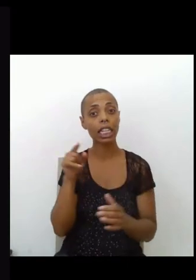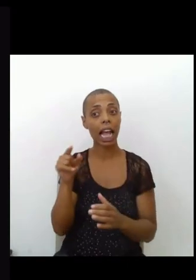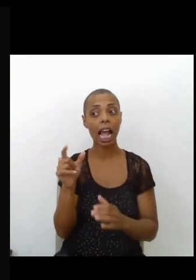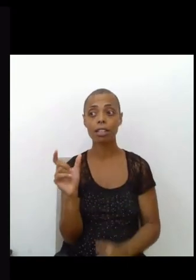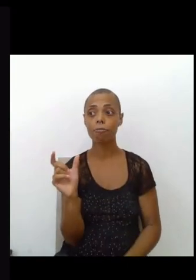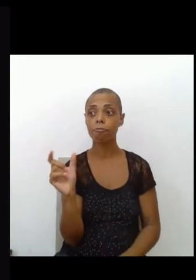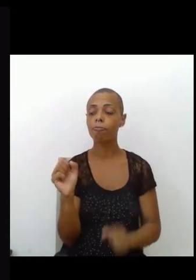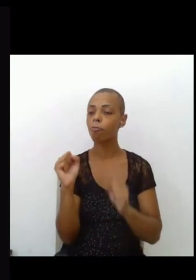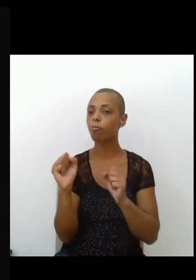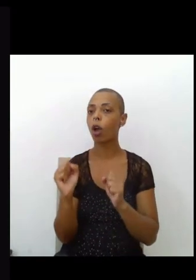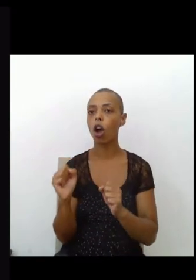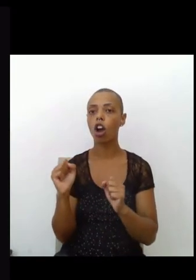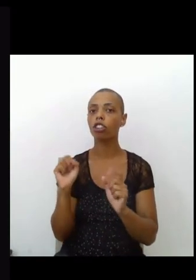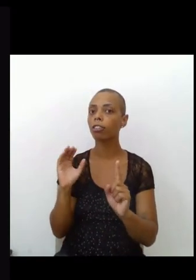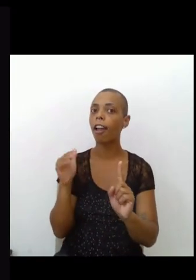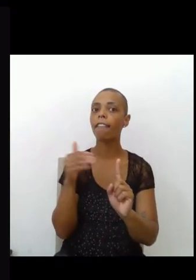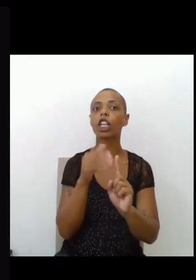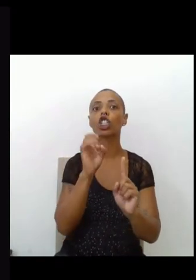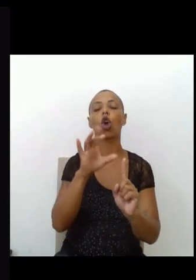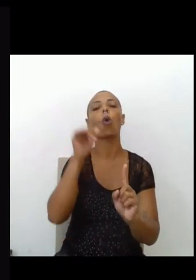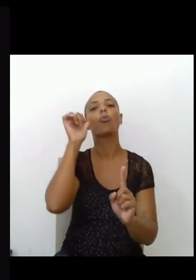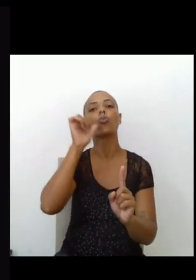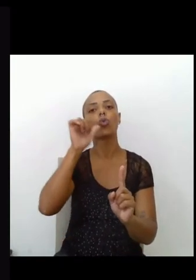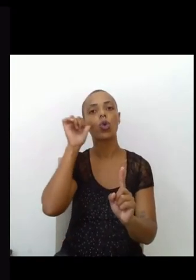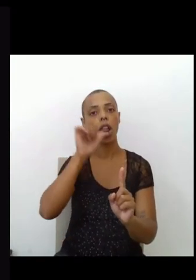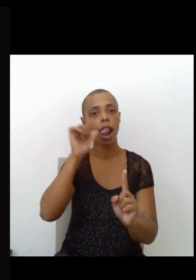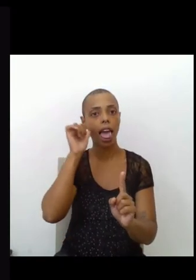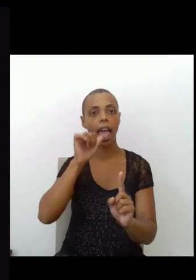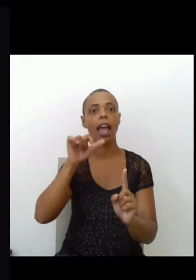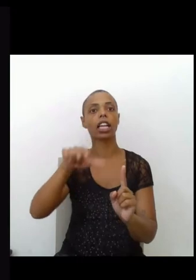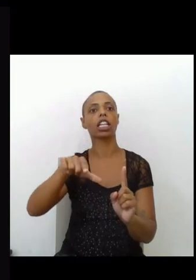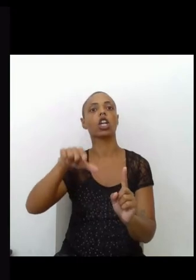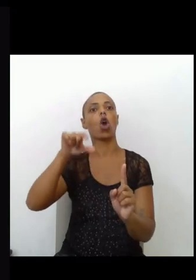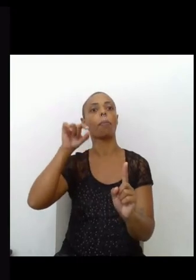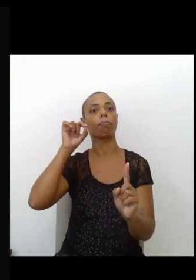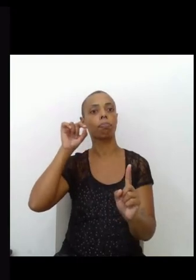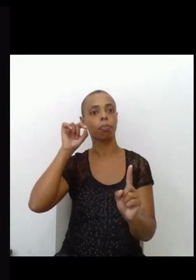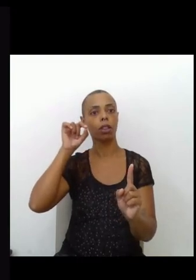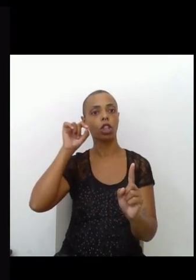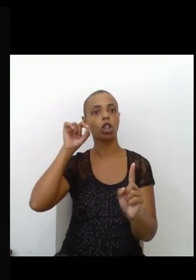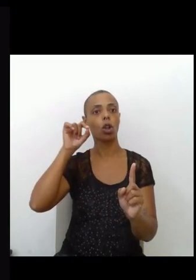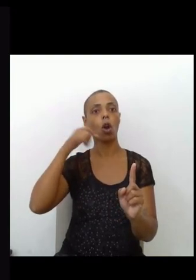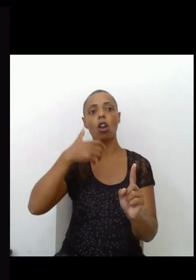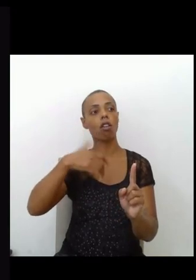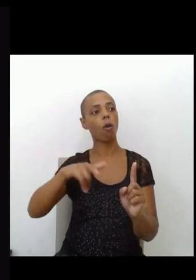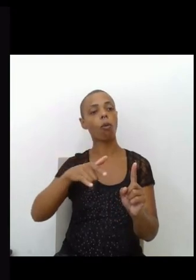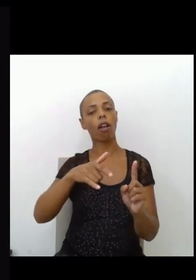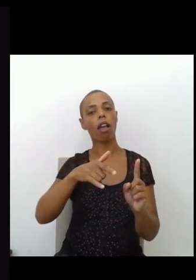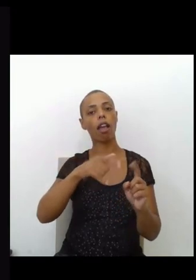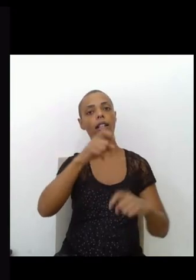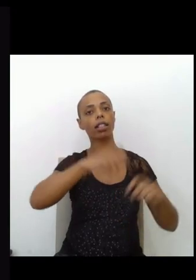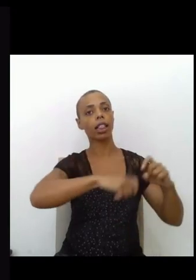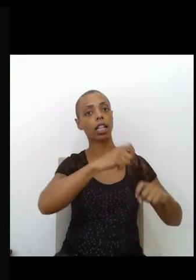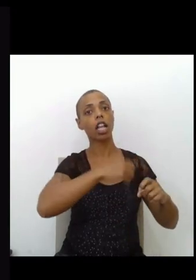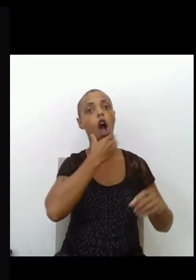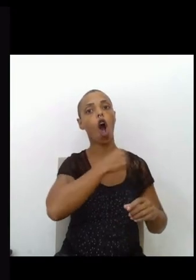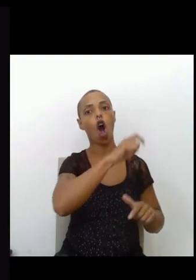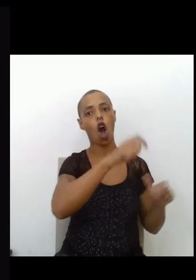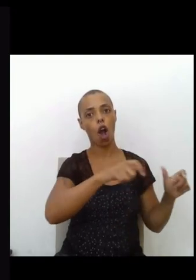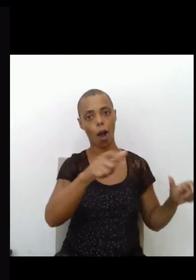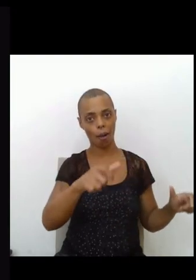to women who have chosen not to have relations with men women in same-sex relationships